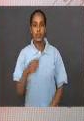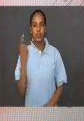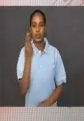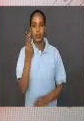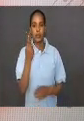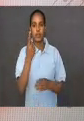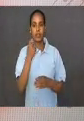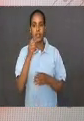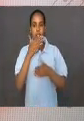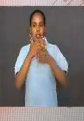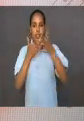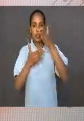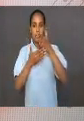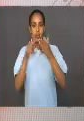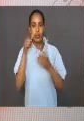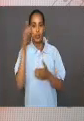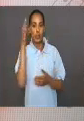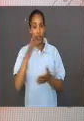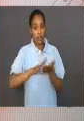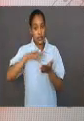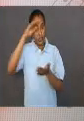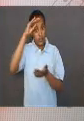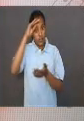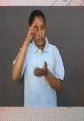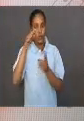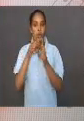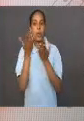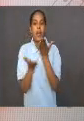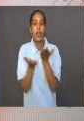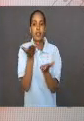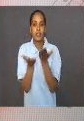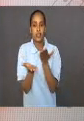Use the steps you just learned to balance it